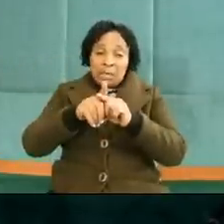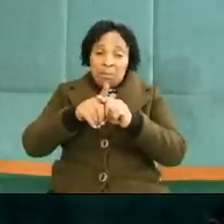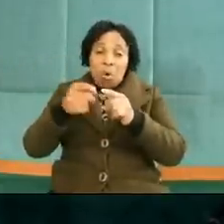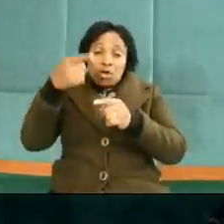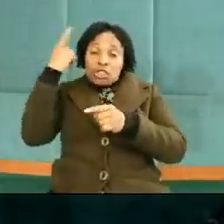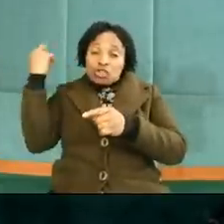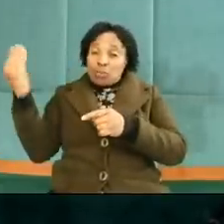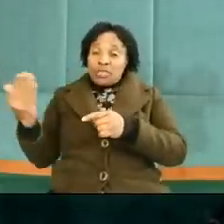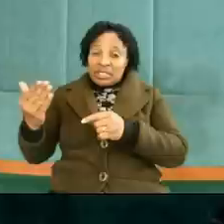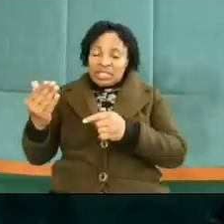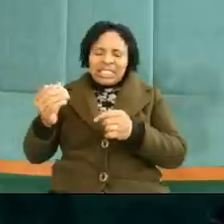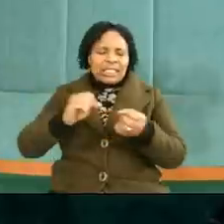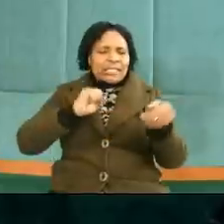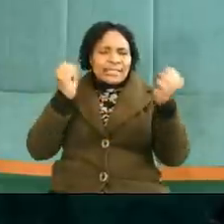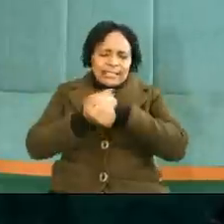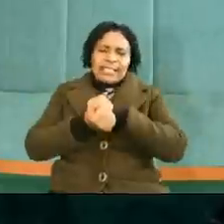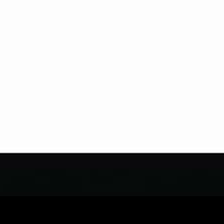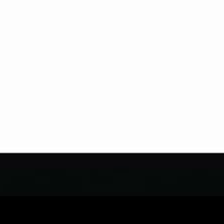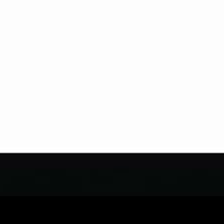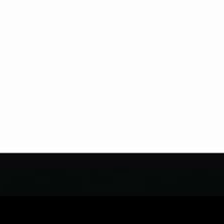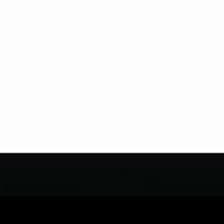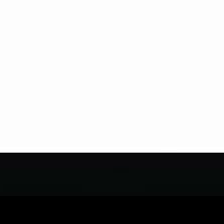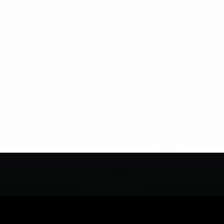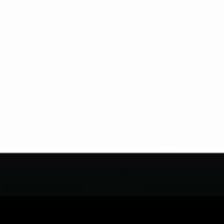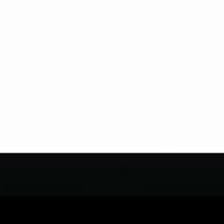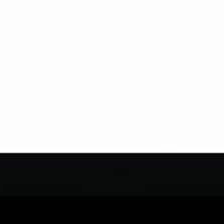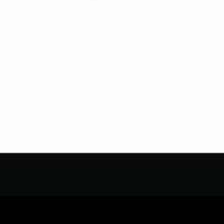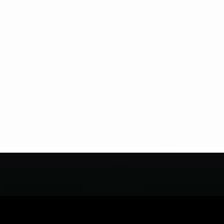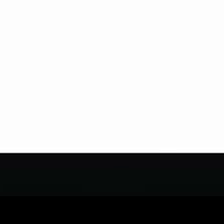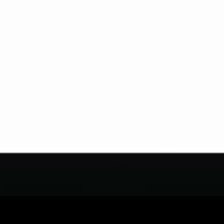It's for the purpose of witness.